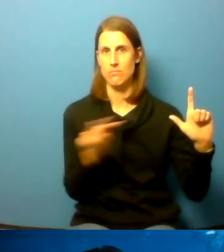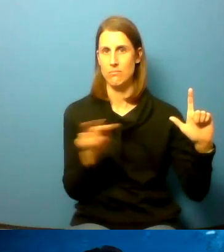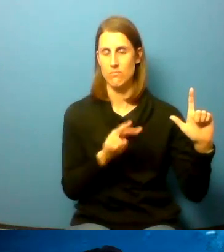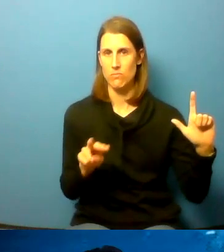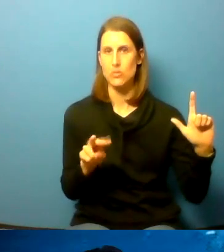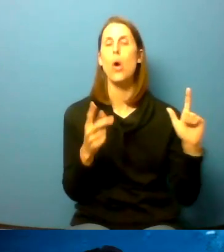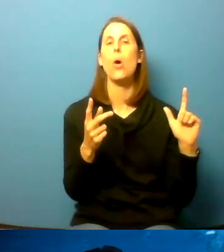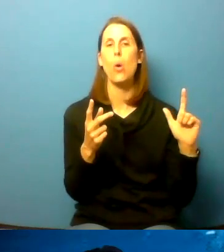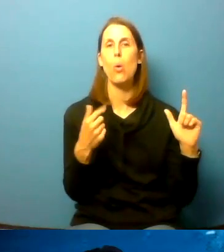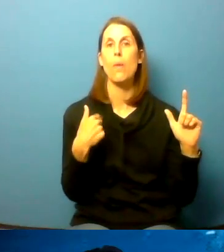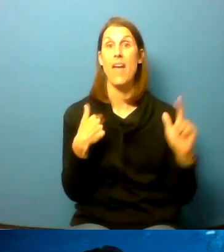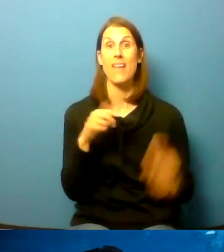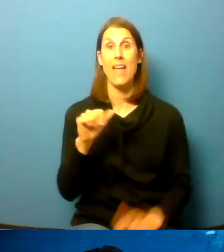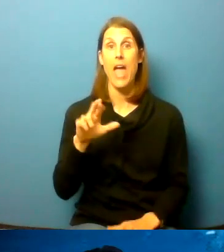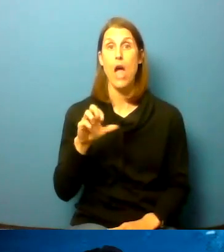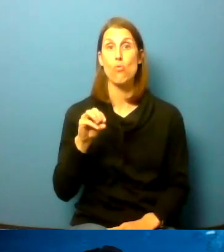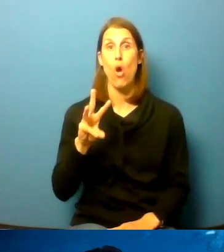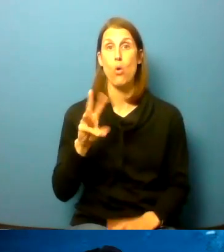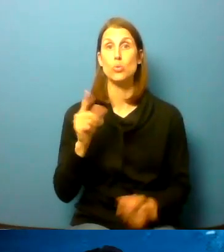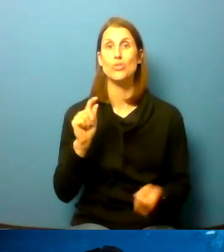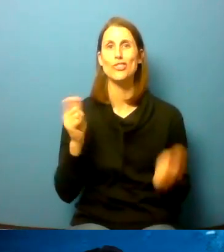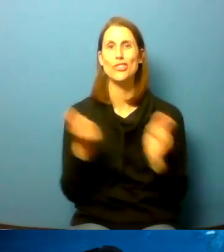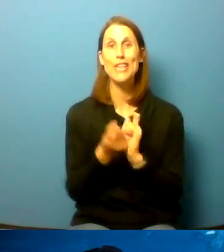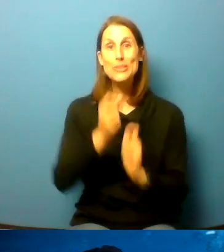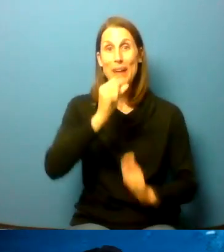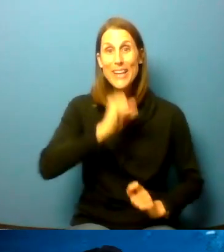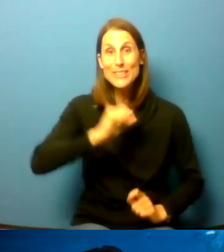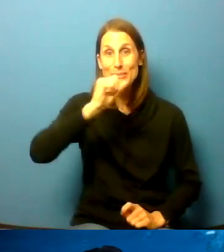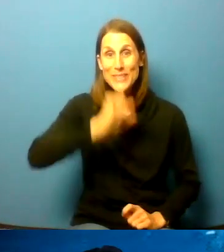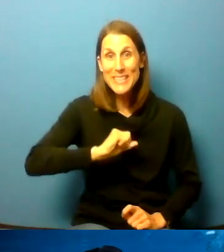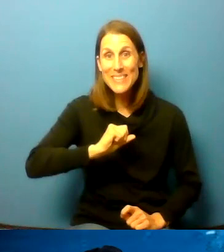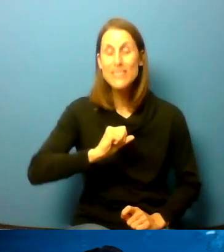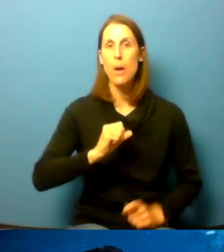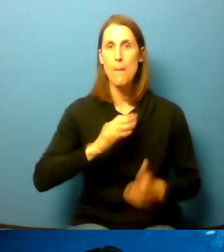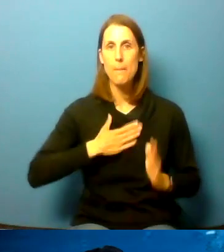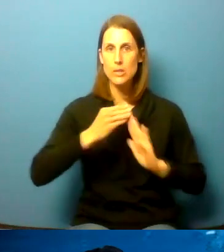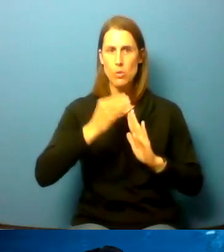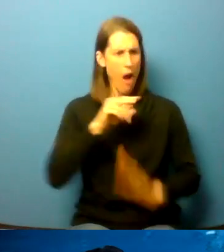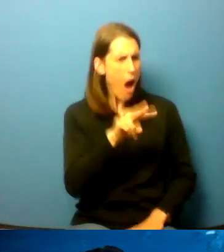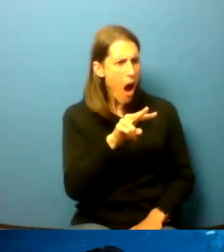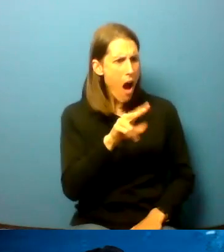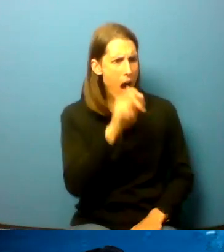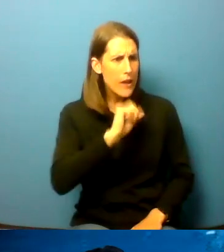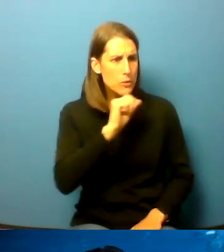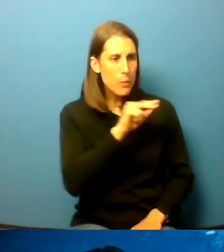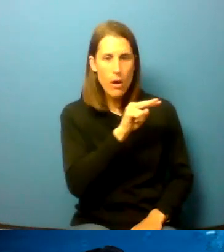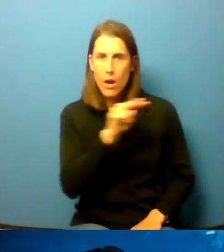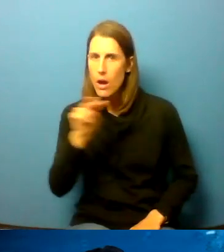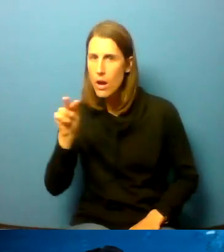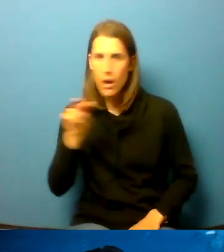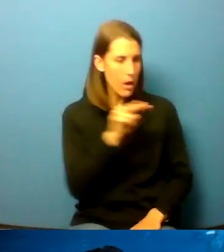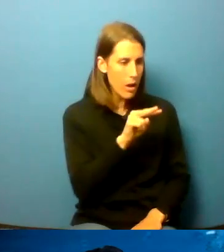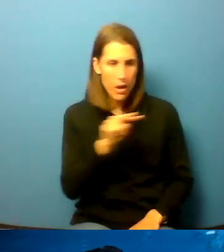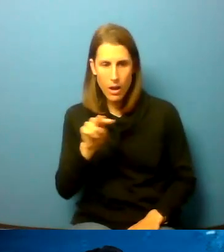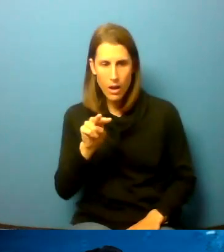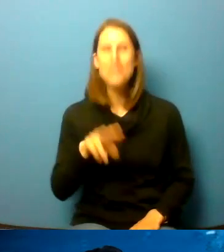she really likes and sort of draws her in again, and I'm able to guide her through. Or for my other students, they're really into Toy Story, so